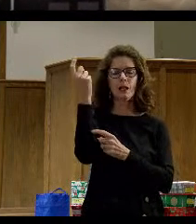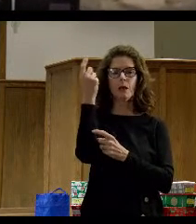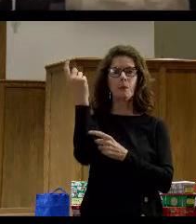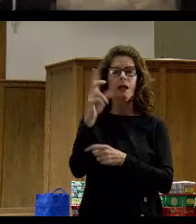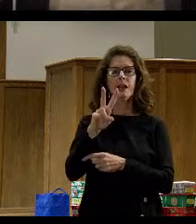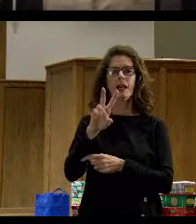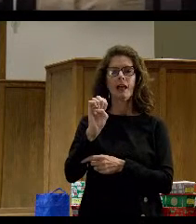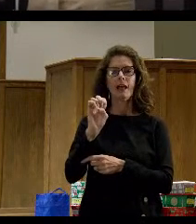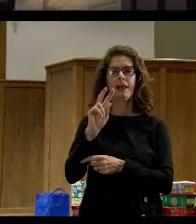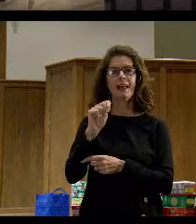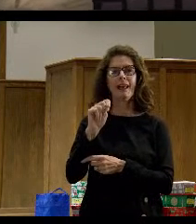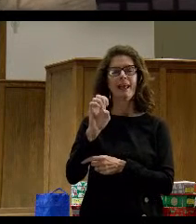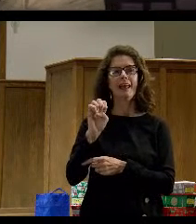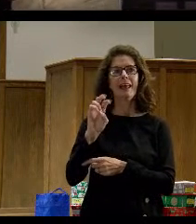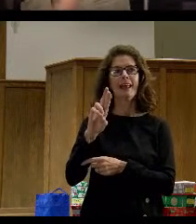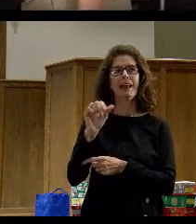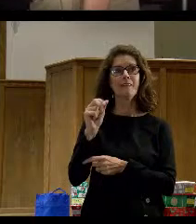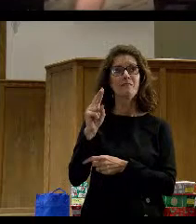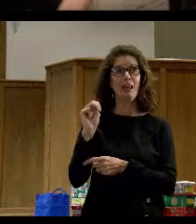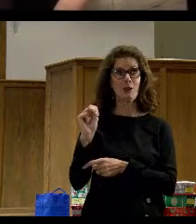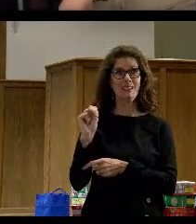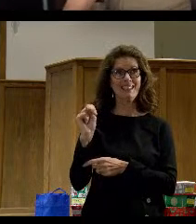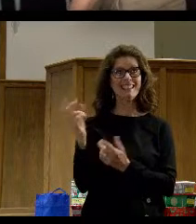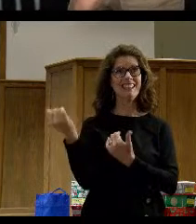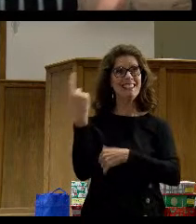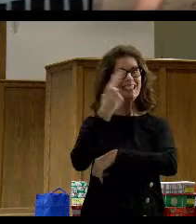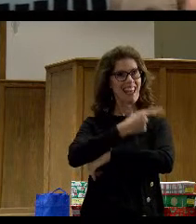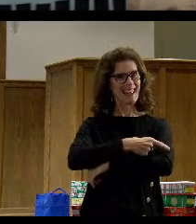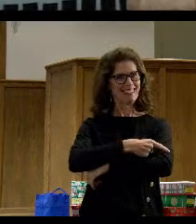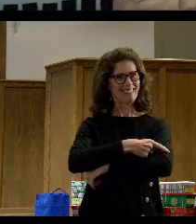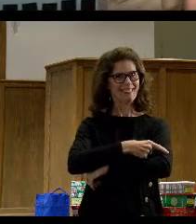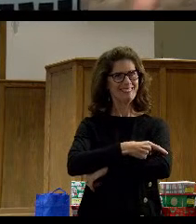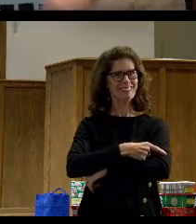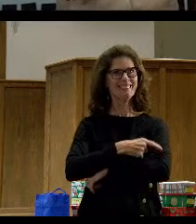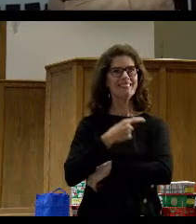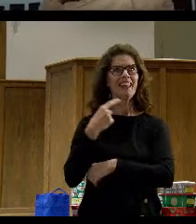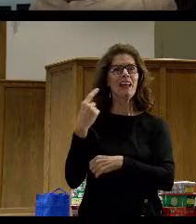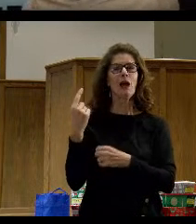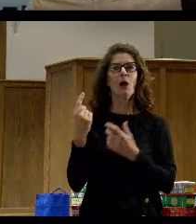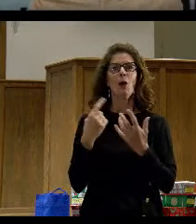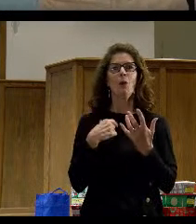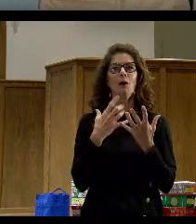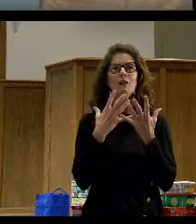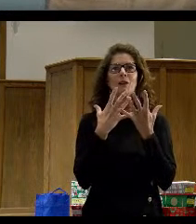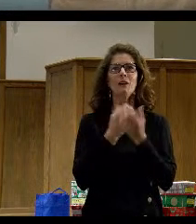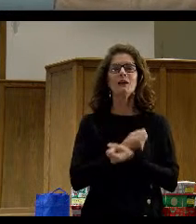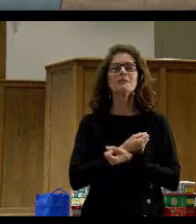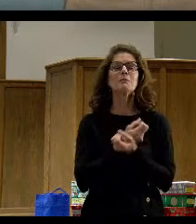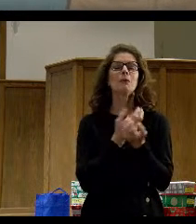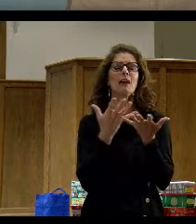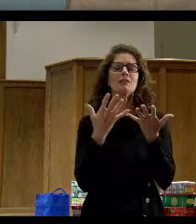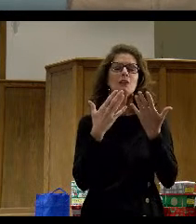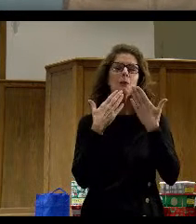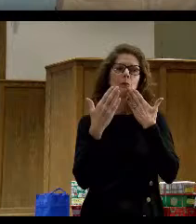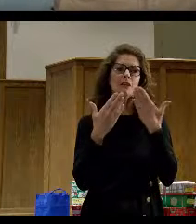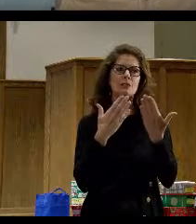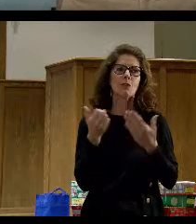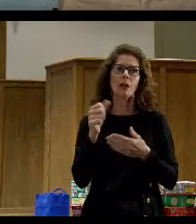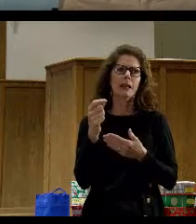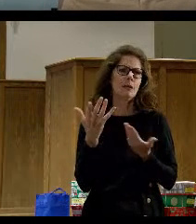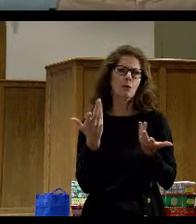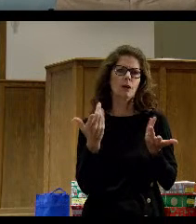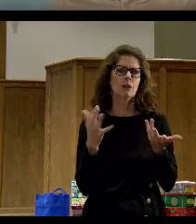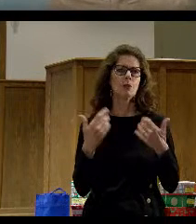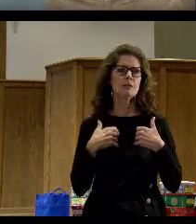in this country. And so we want to, as we always do, express extreme appreciation for anyone who has or is currently serving in the armed